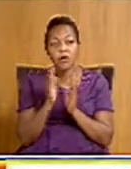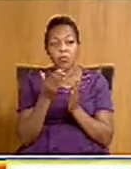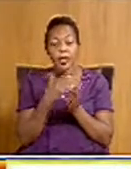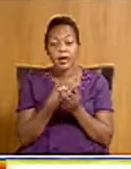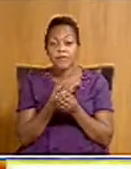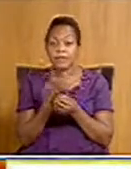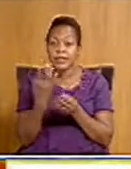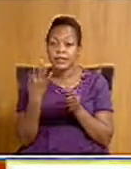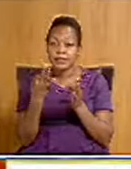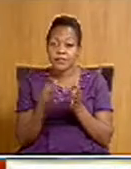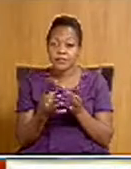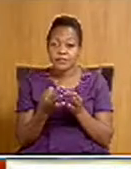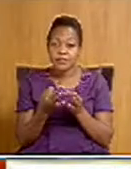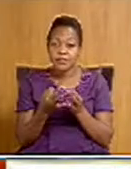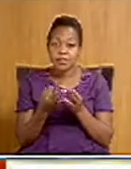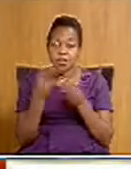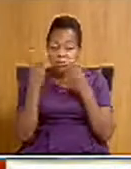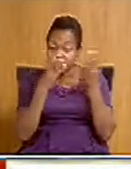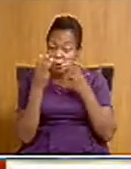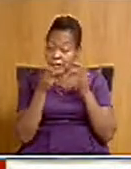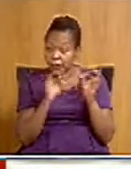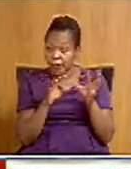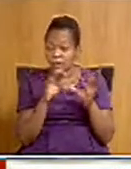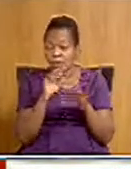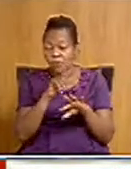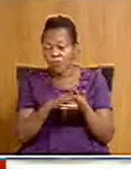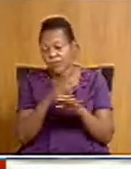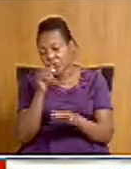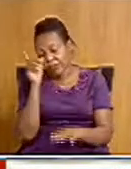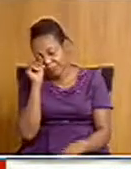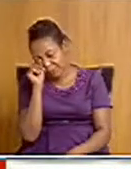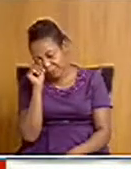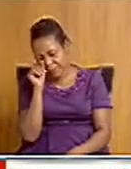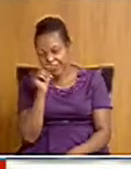many things you do not worry about because you are asleep.